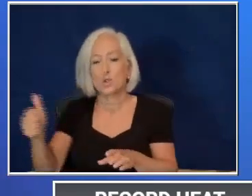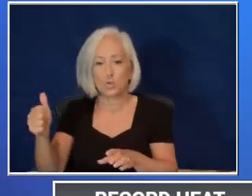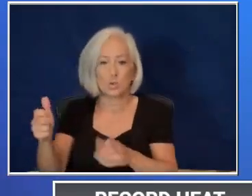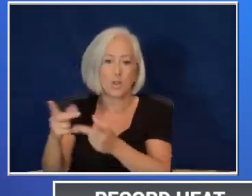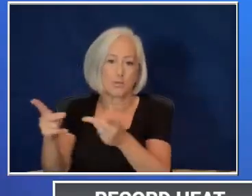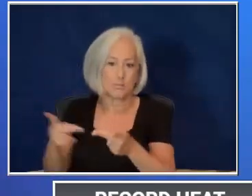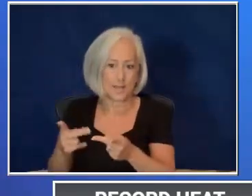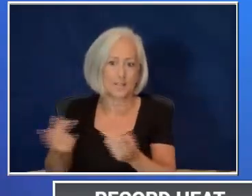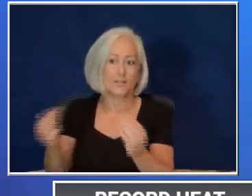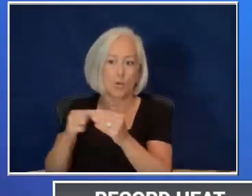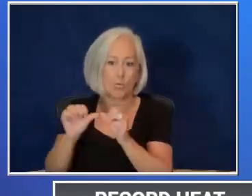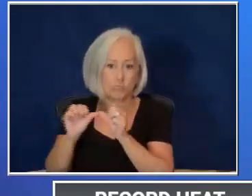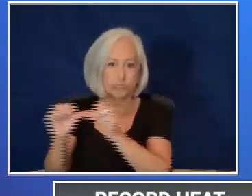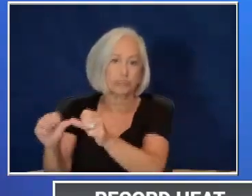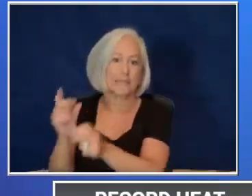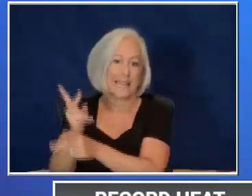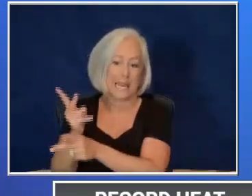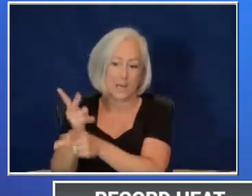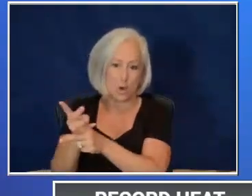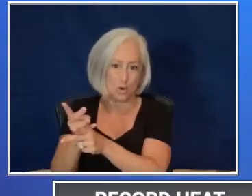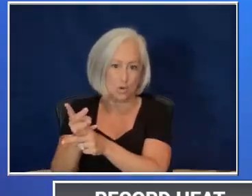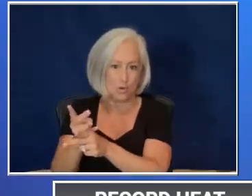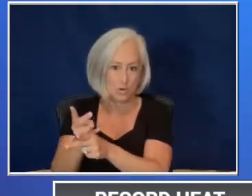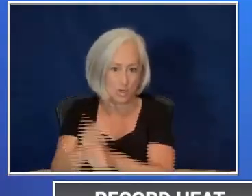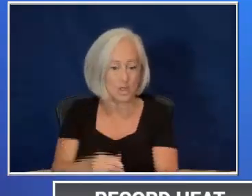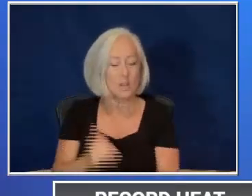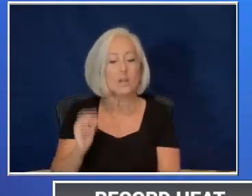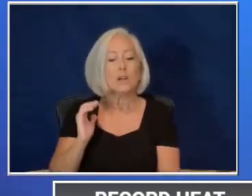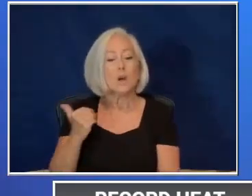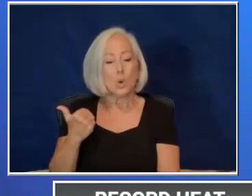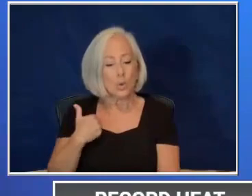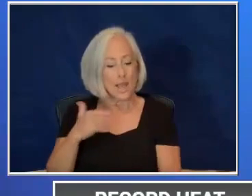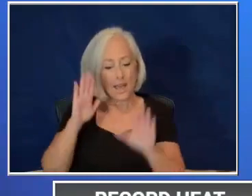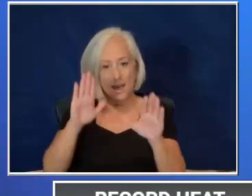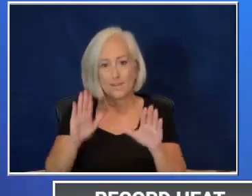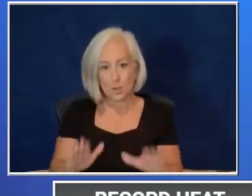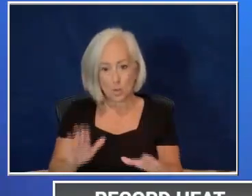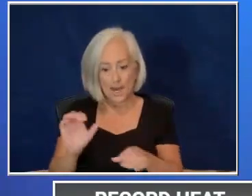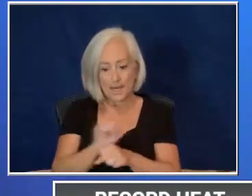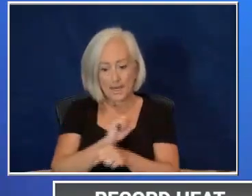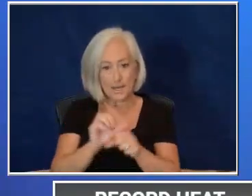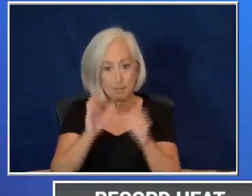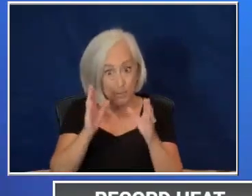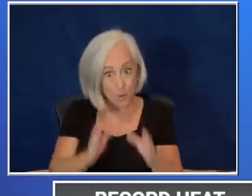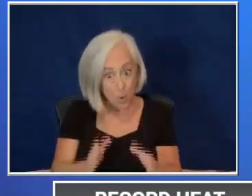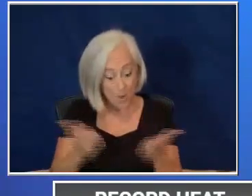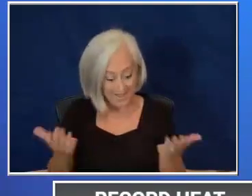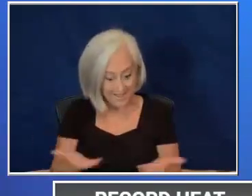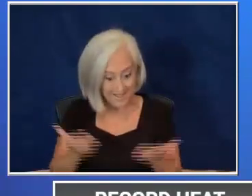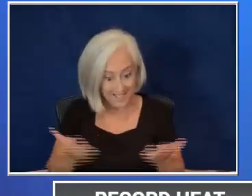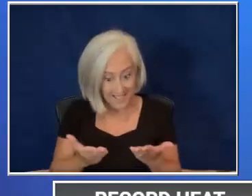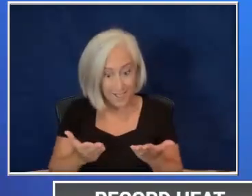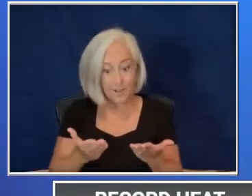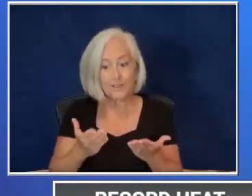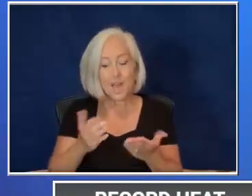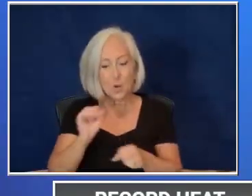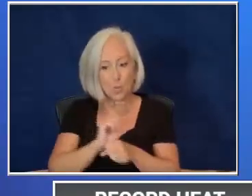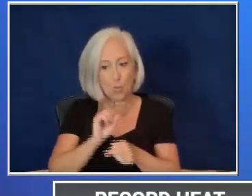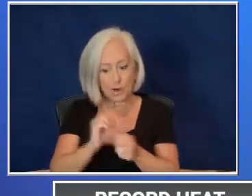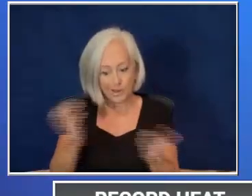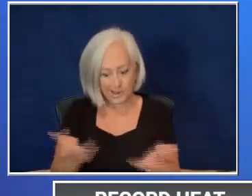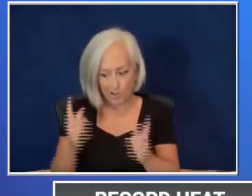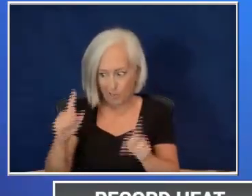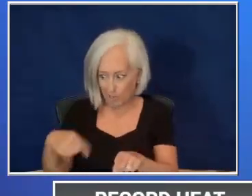makes our program unique. I think we have great tenure and experience in our team. They work incredibly well together. It is